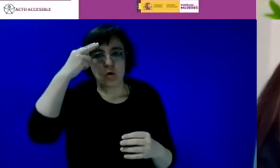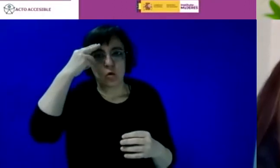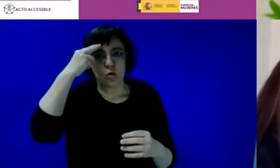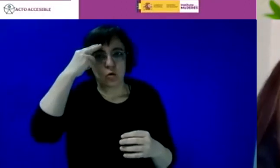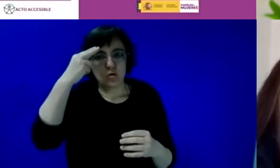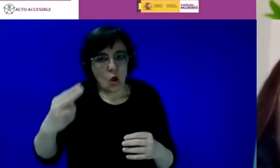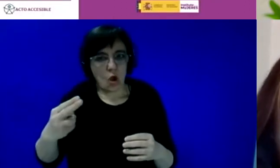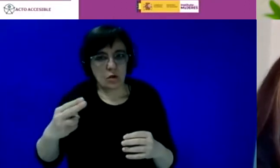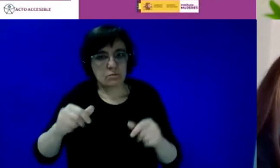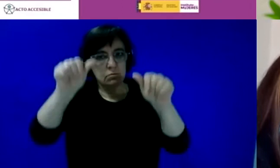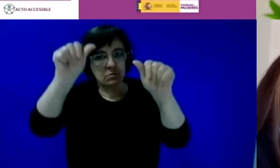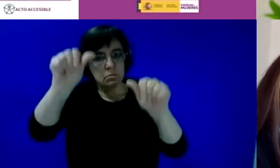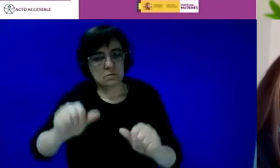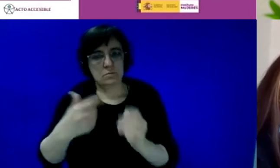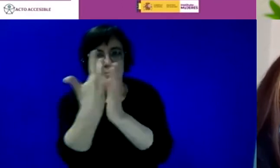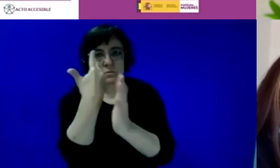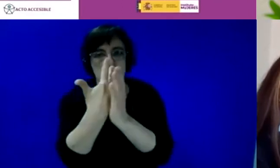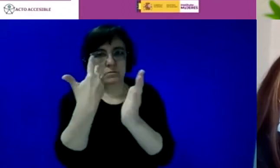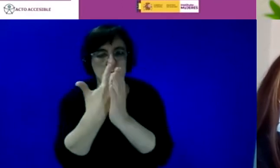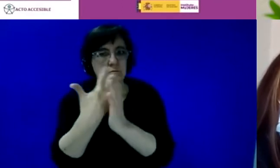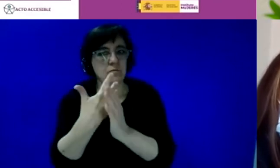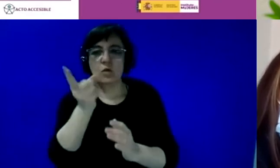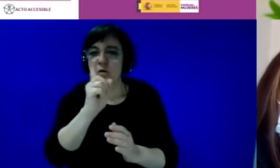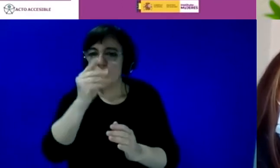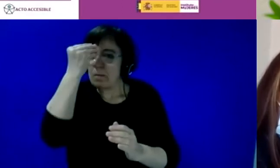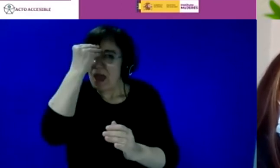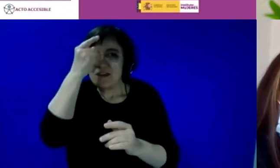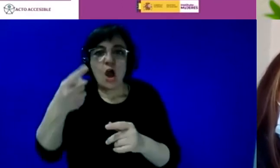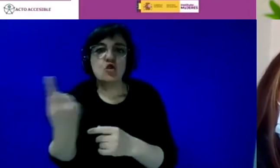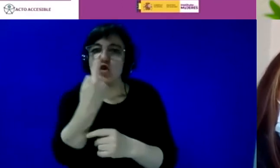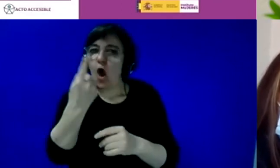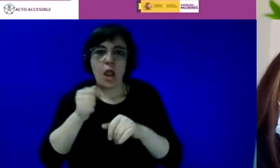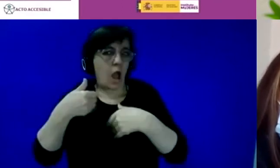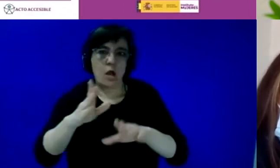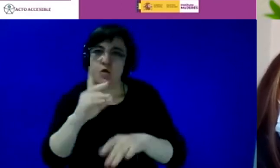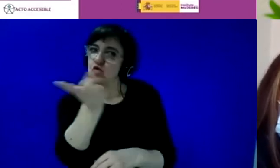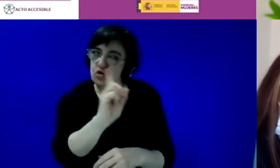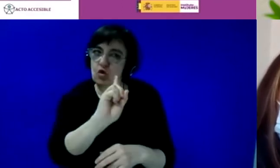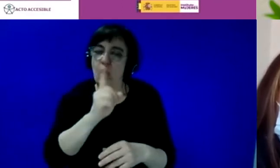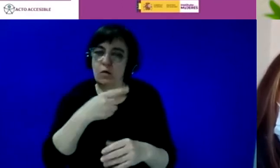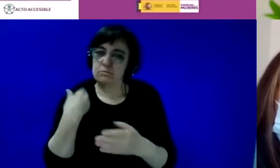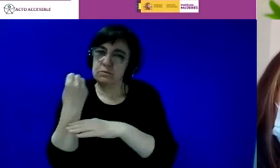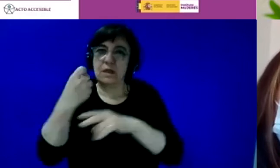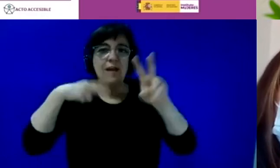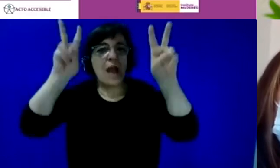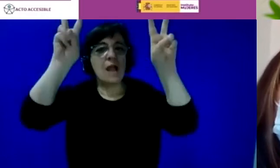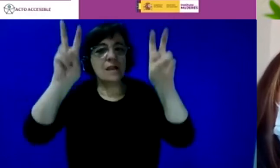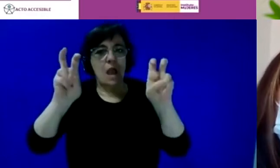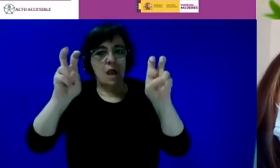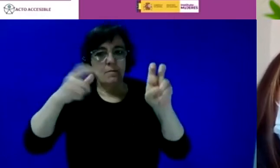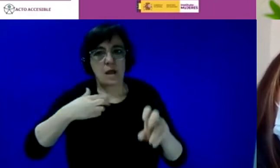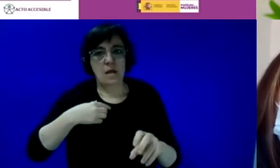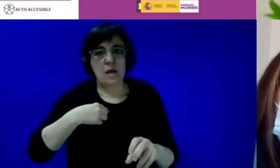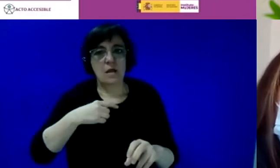are not alone. This is also our slogan in CERMI Women's Foundation. And of course, we'll see the